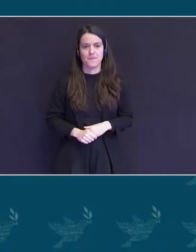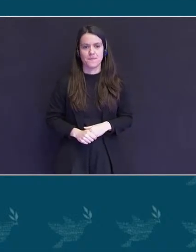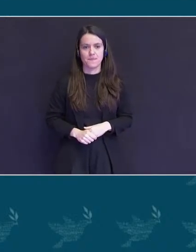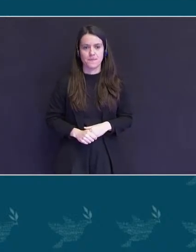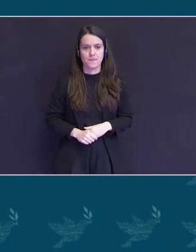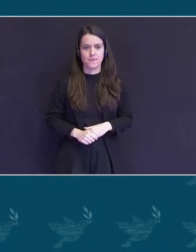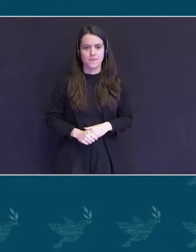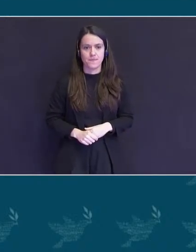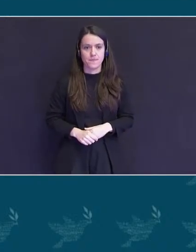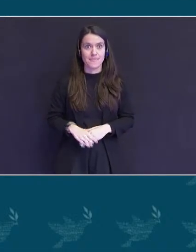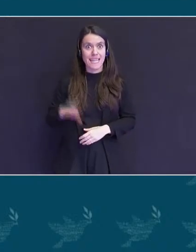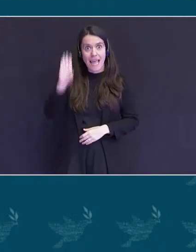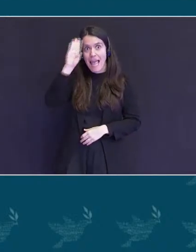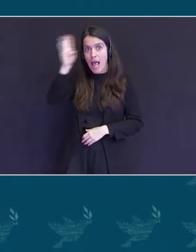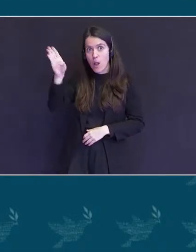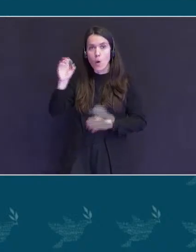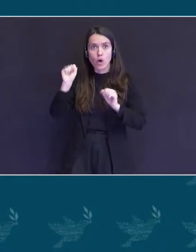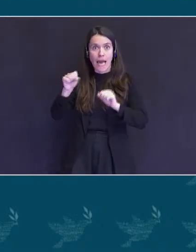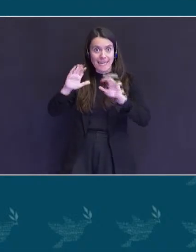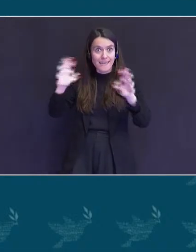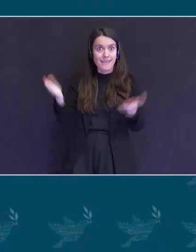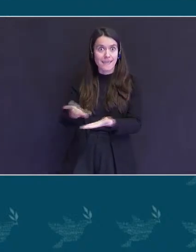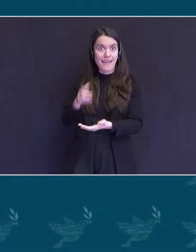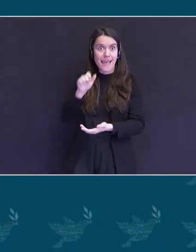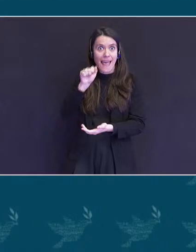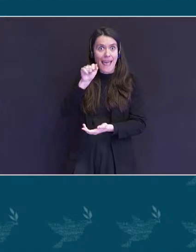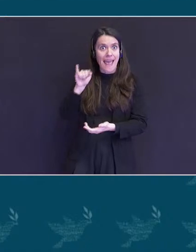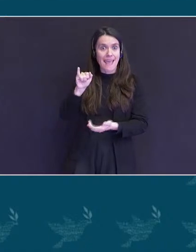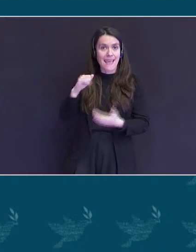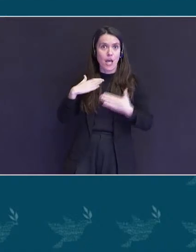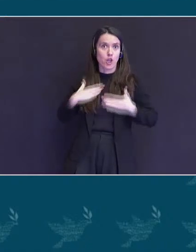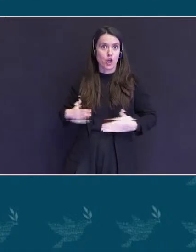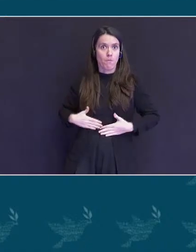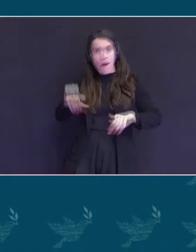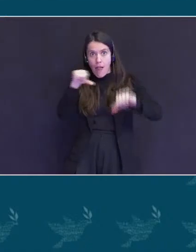Hi, could you introduce me to Human AI Interaction Laboratory?